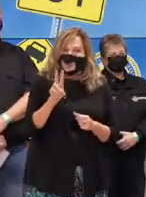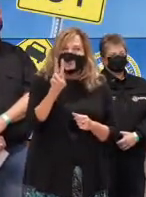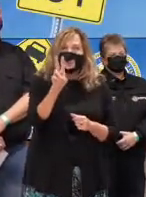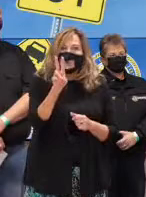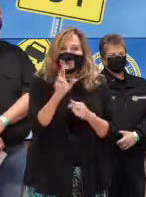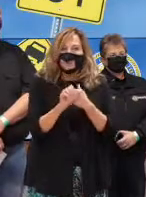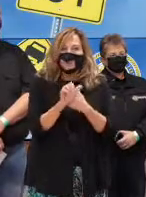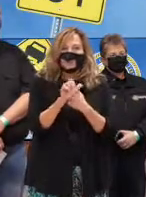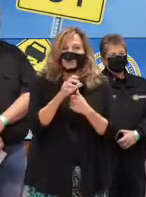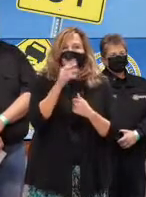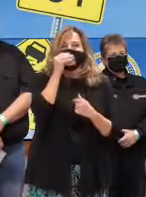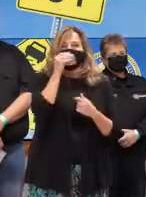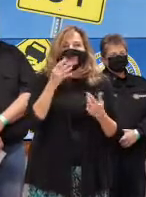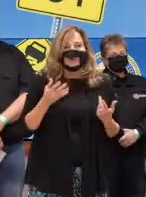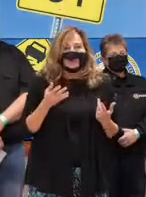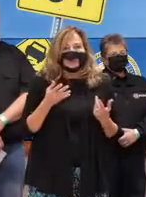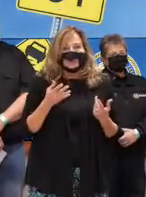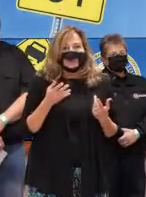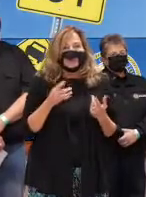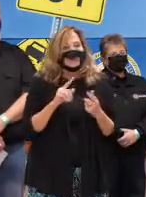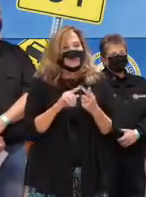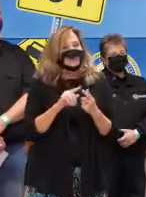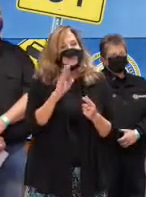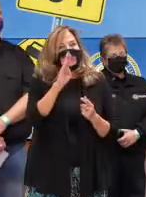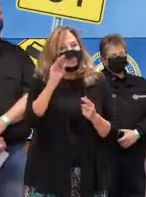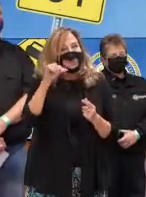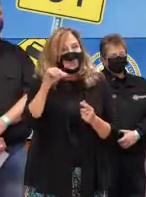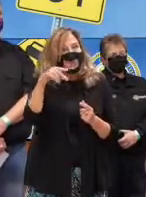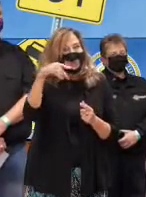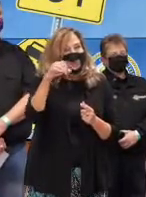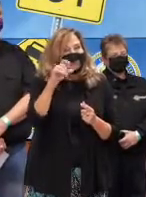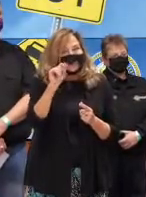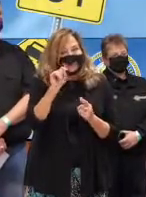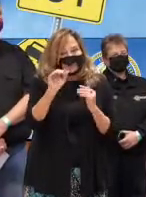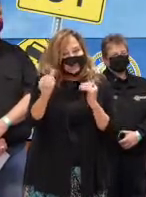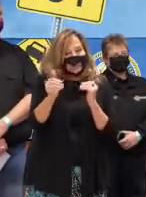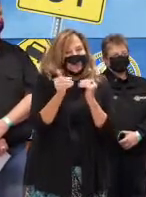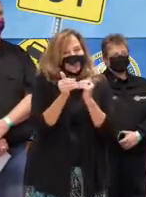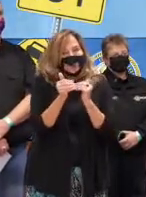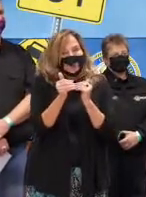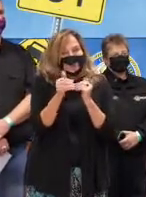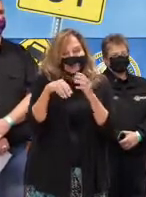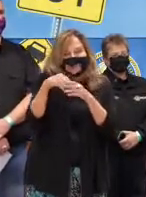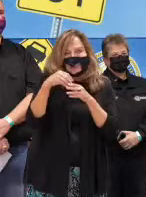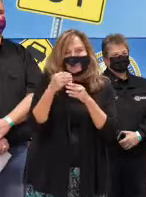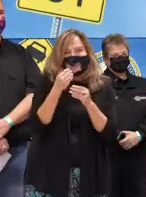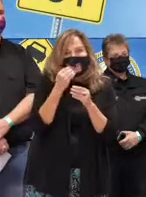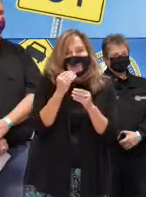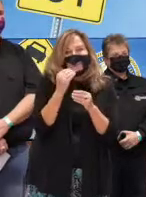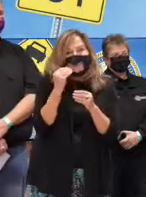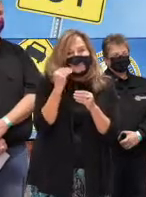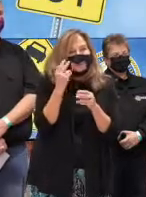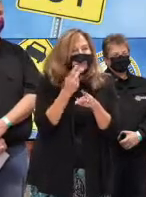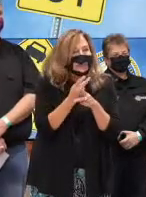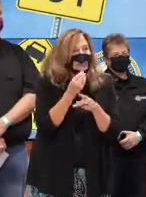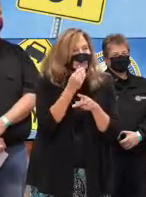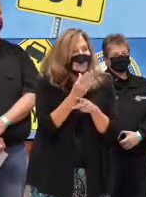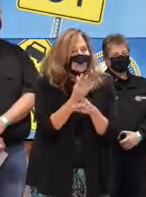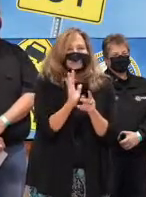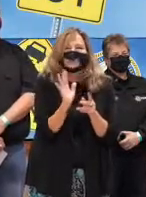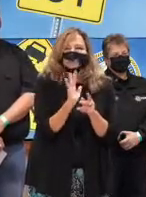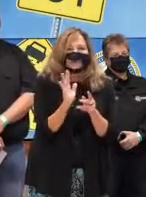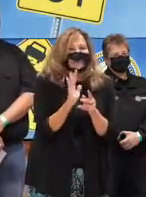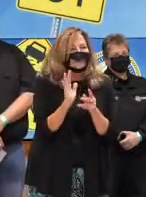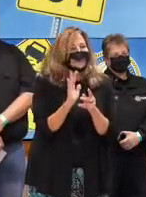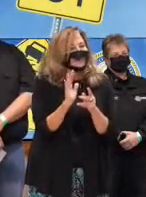careful. Be very careful bringing in barbecue pits close to your home and using those things as heaters.